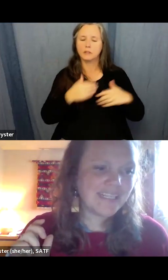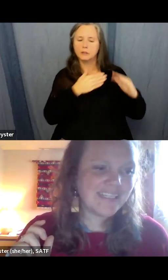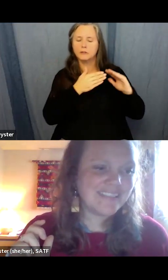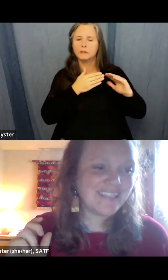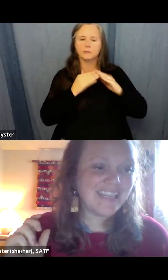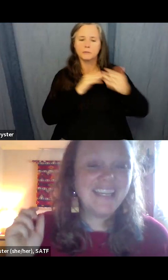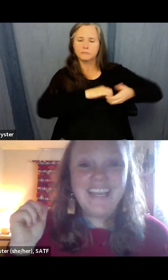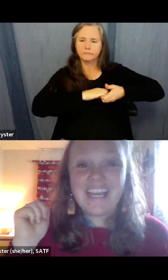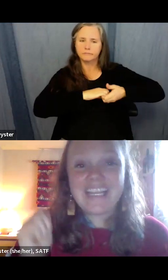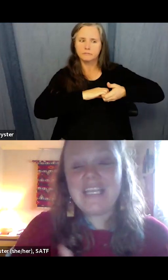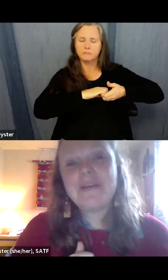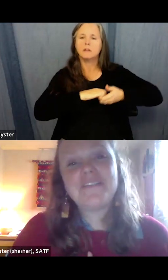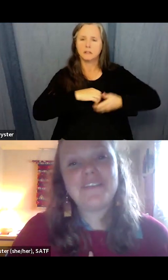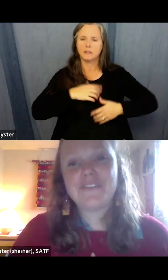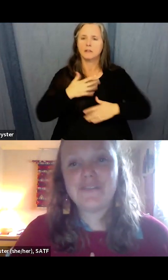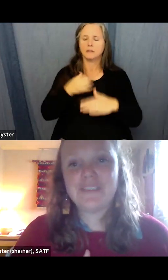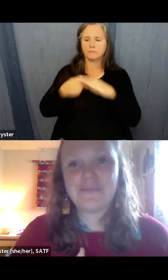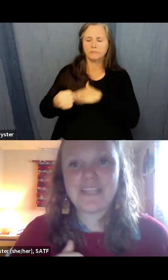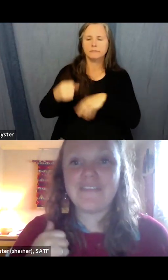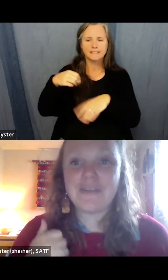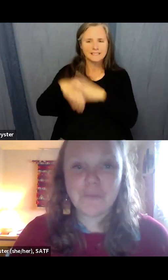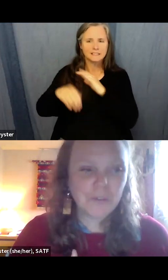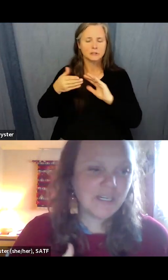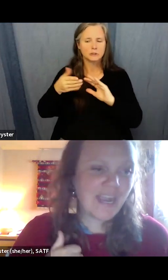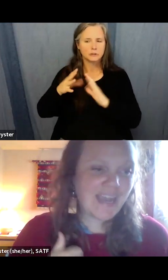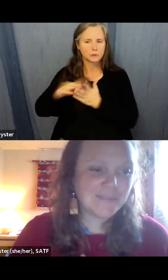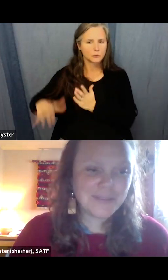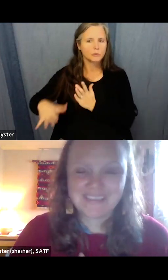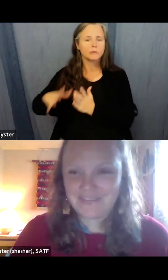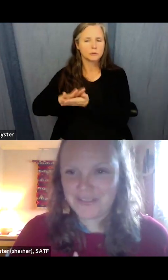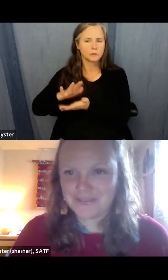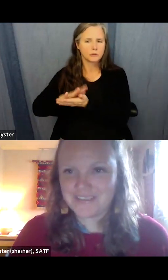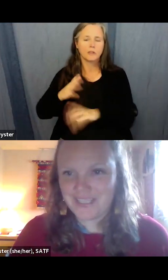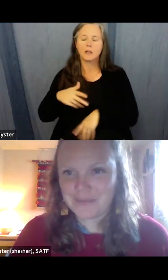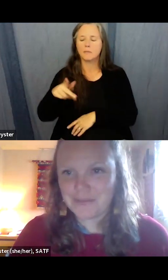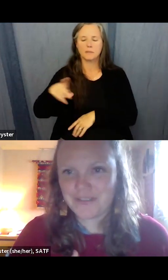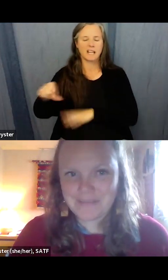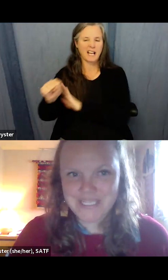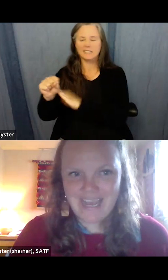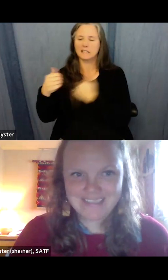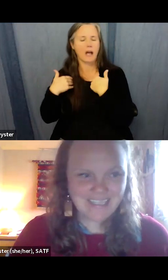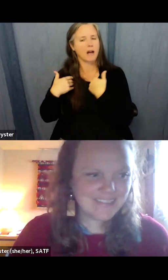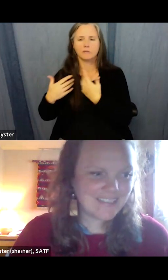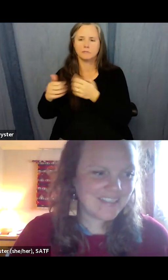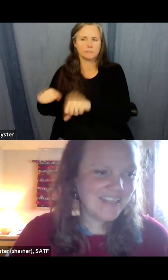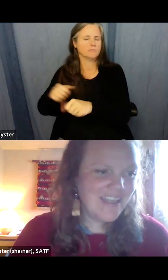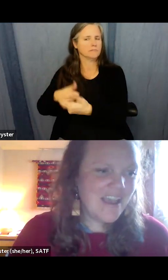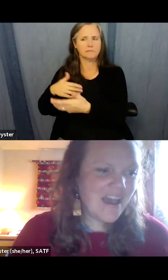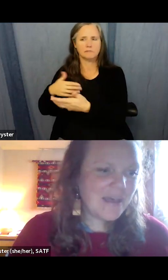They recognized that a key benefit for students was having more askable and safe adults available for them to